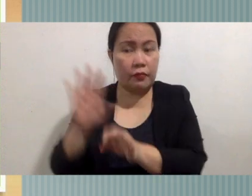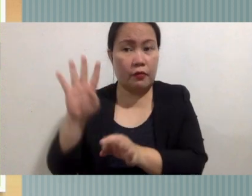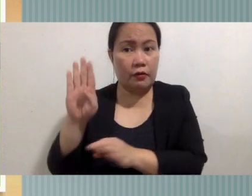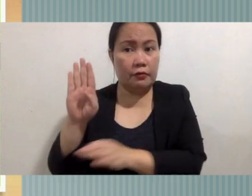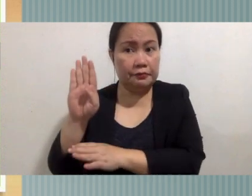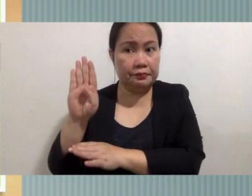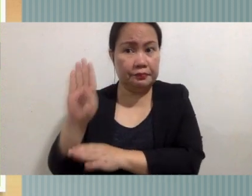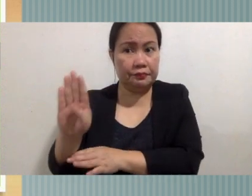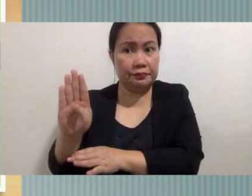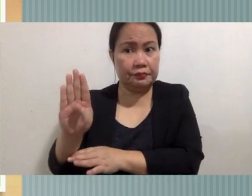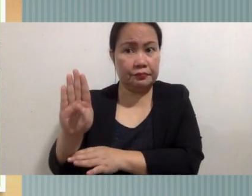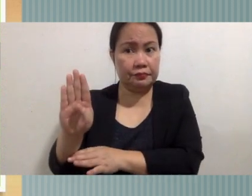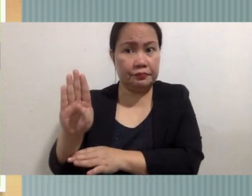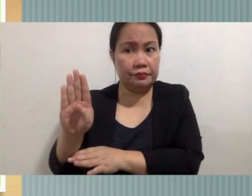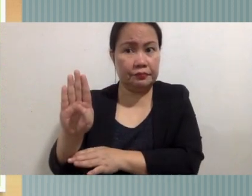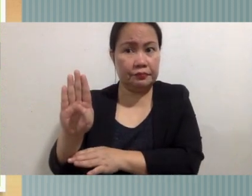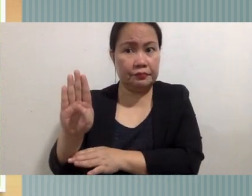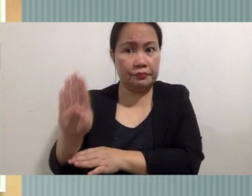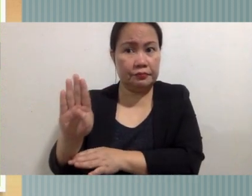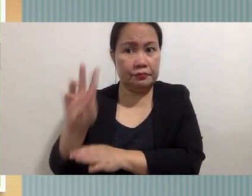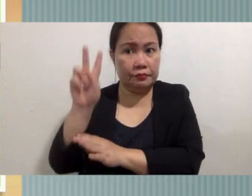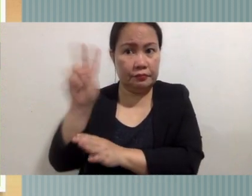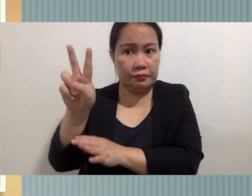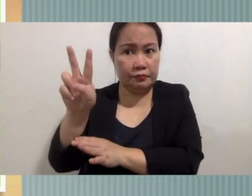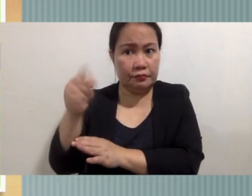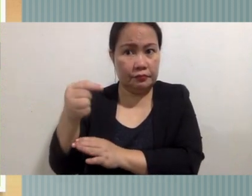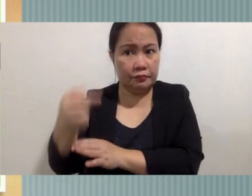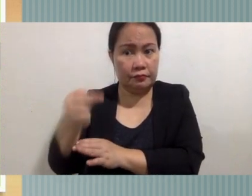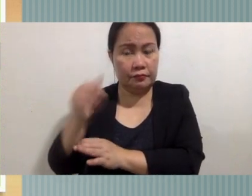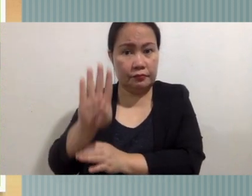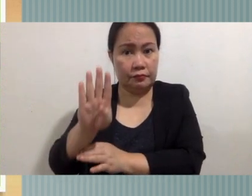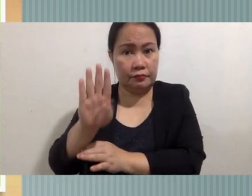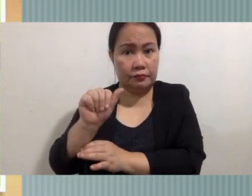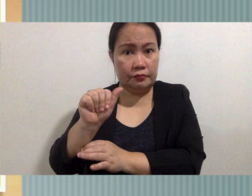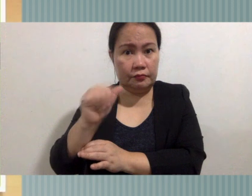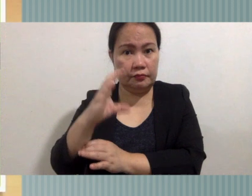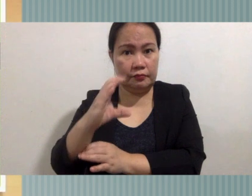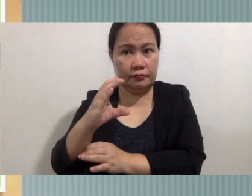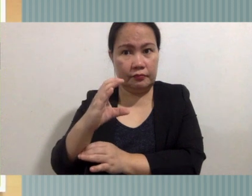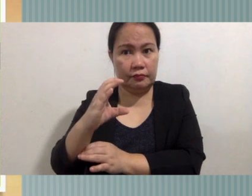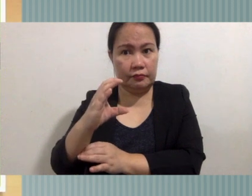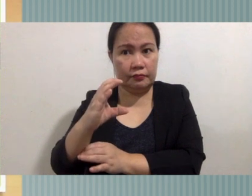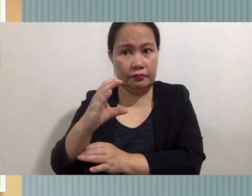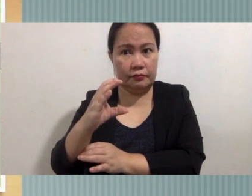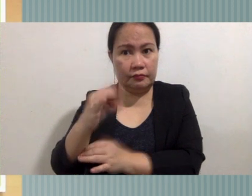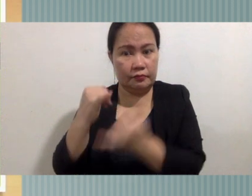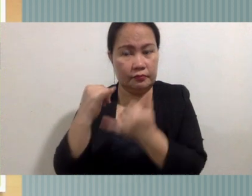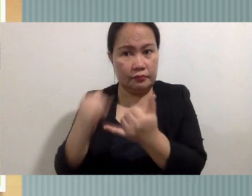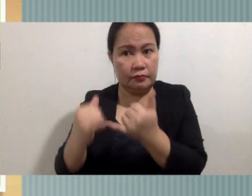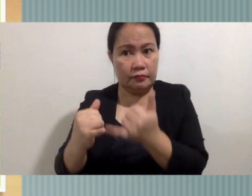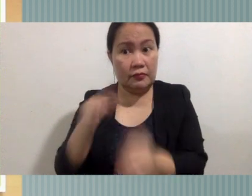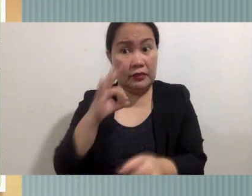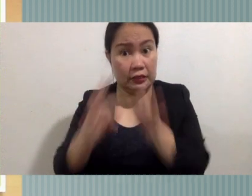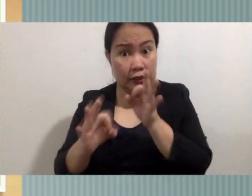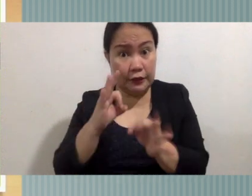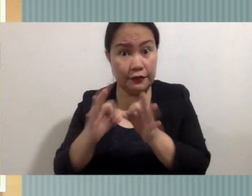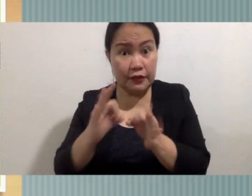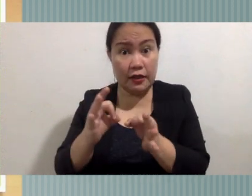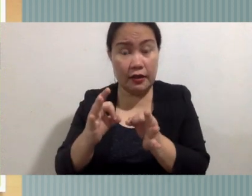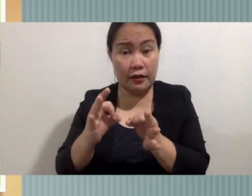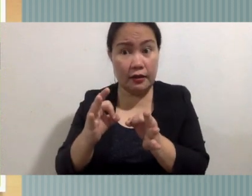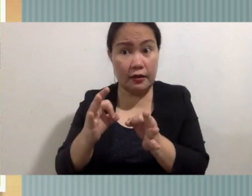formula or expression. We will have or we will use b squared minus 4ac. Now, if